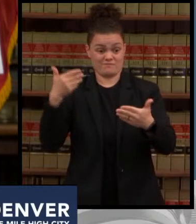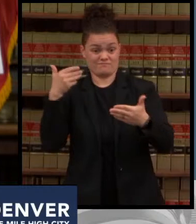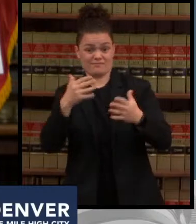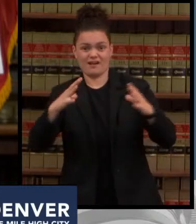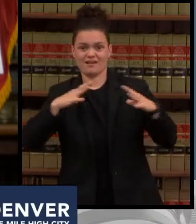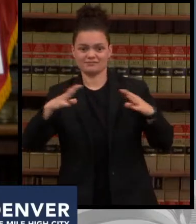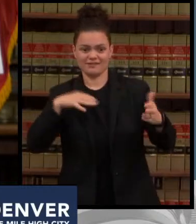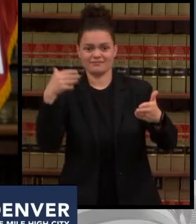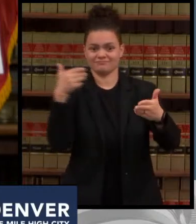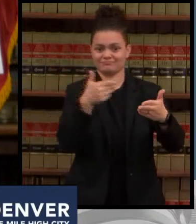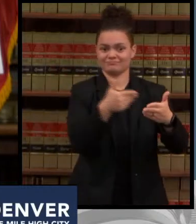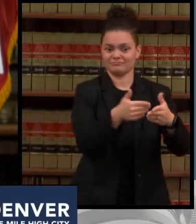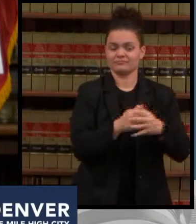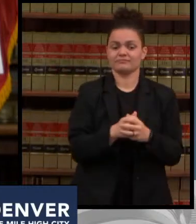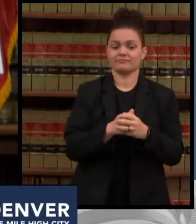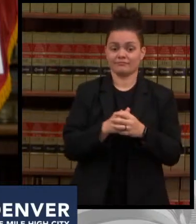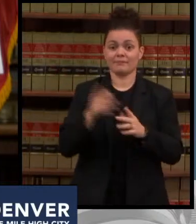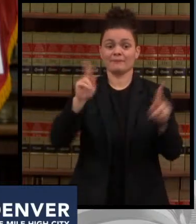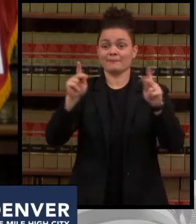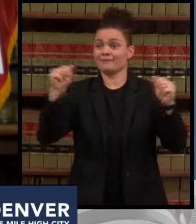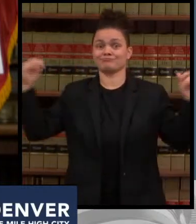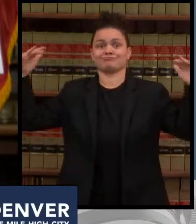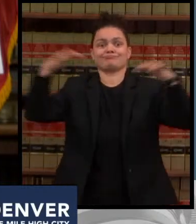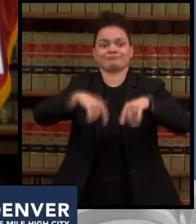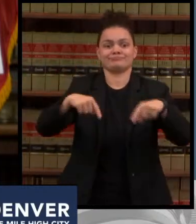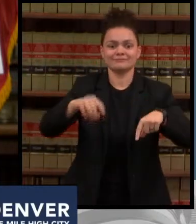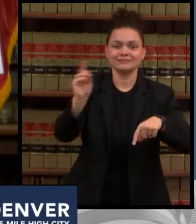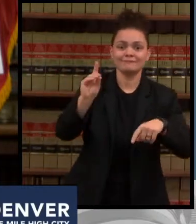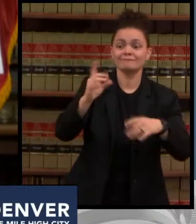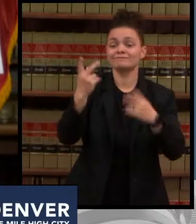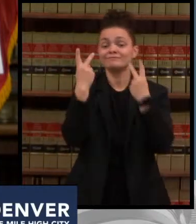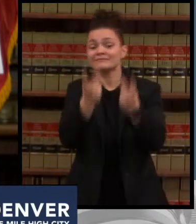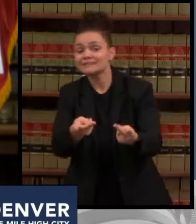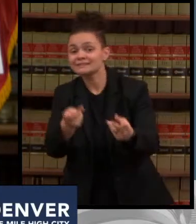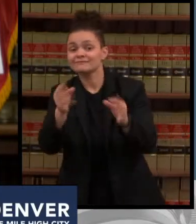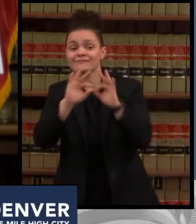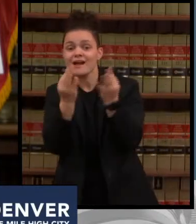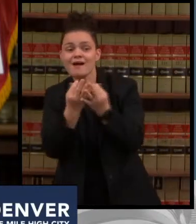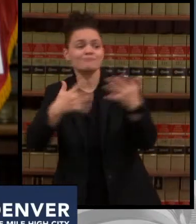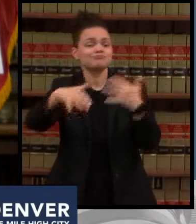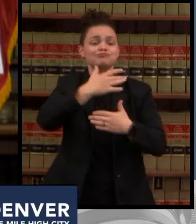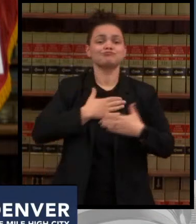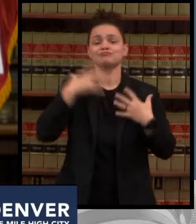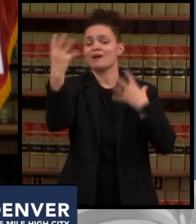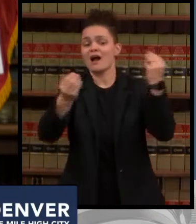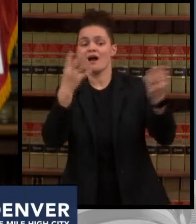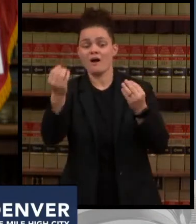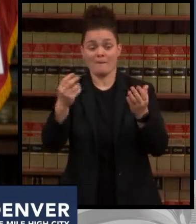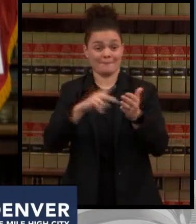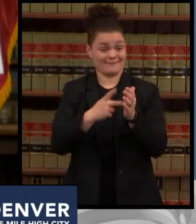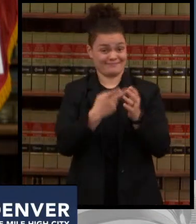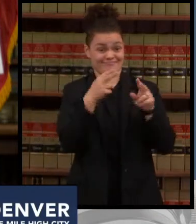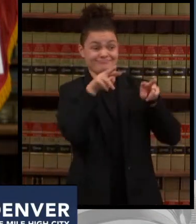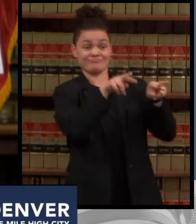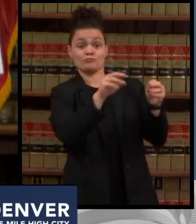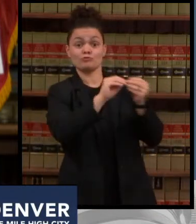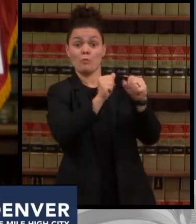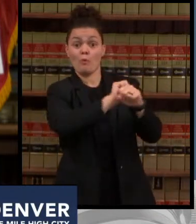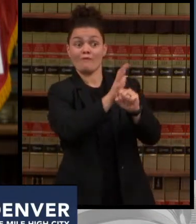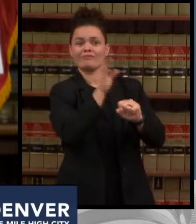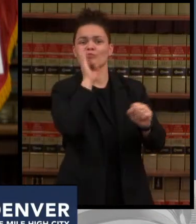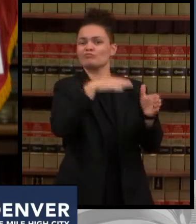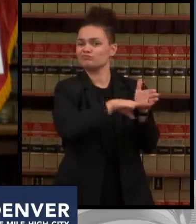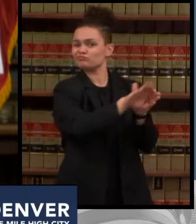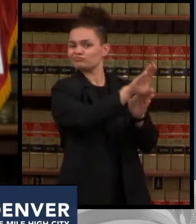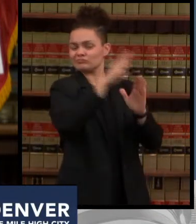steps to keep our residents safe. So absent any additional statewide measures to address this current challenge,